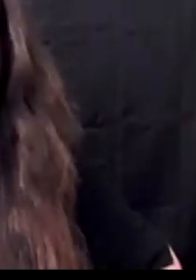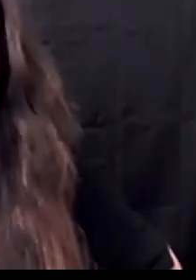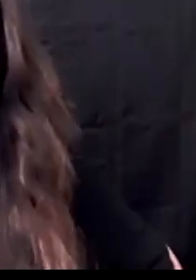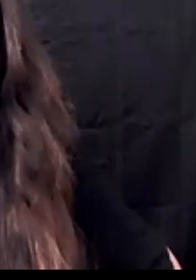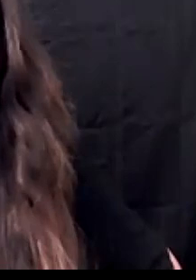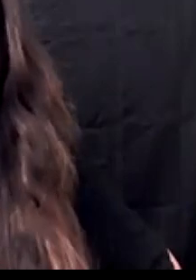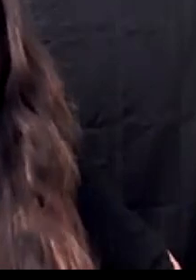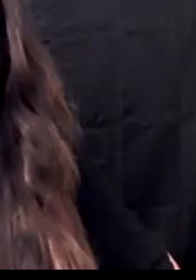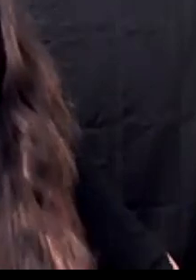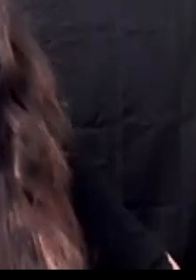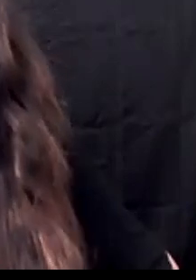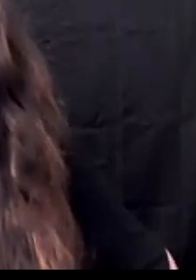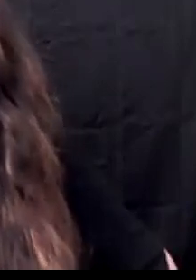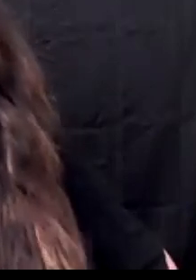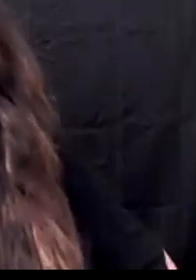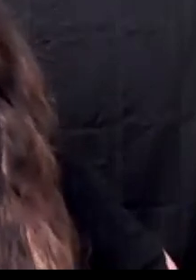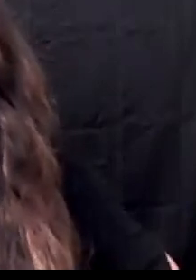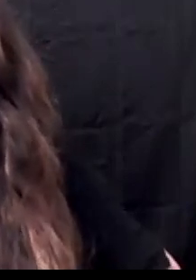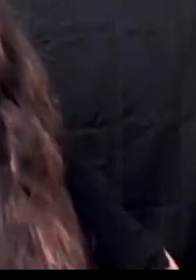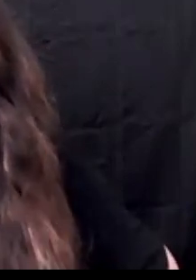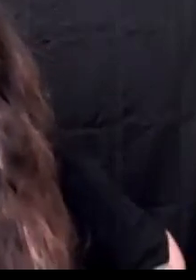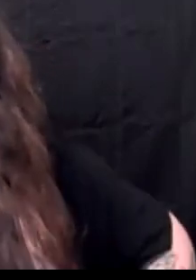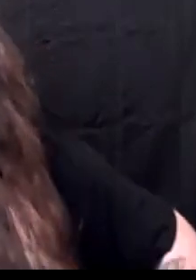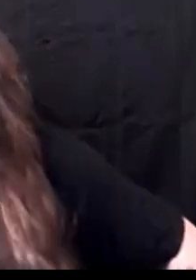I've been reading through it.